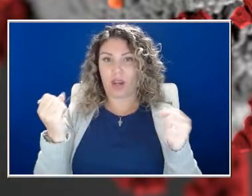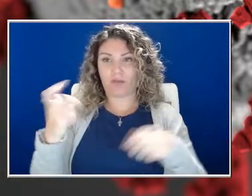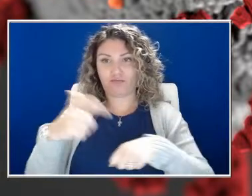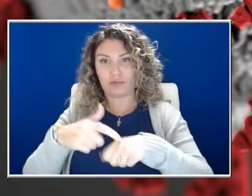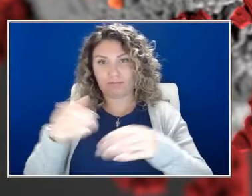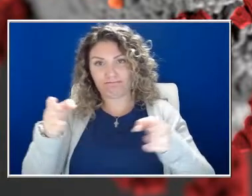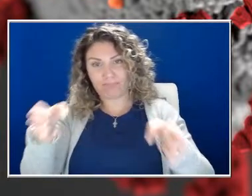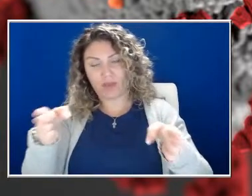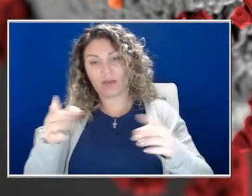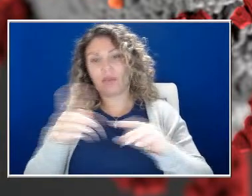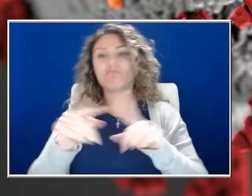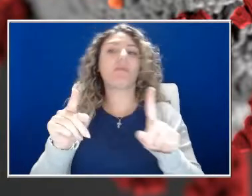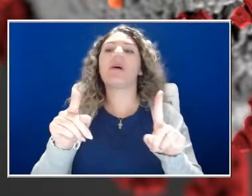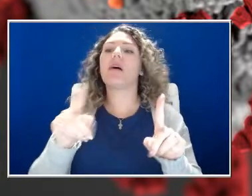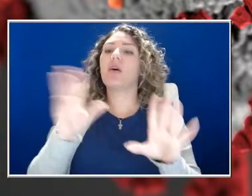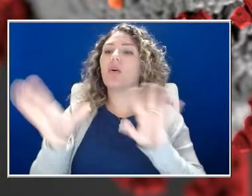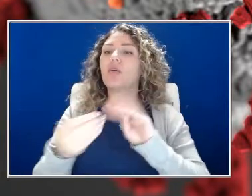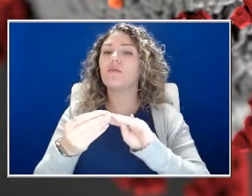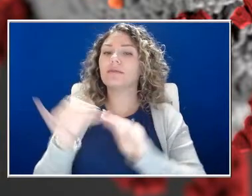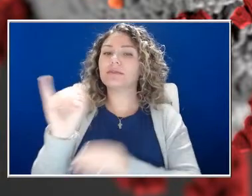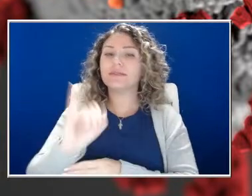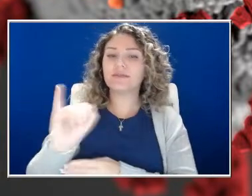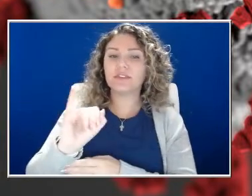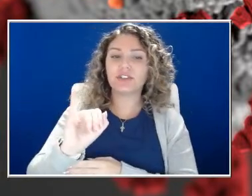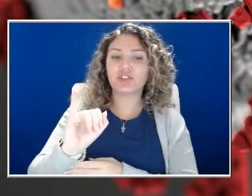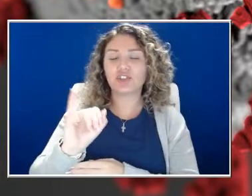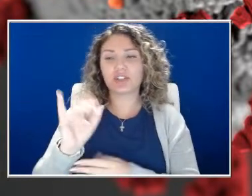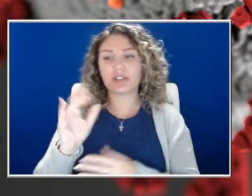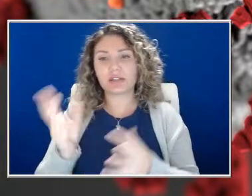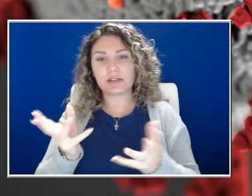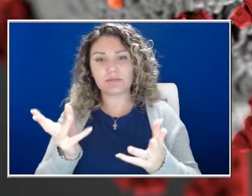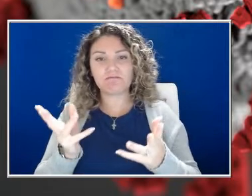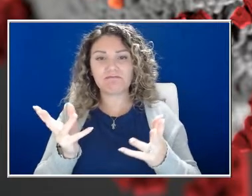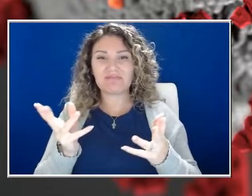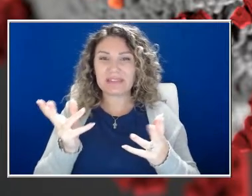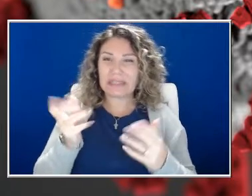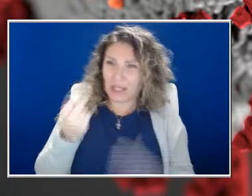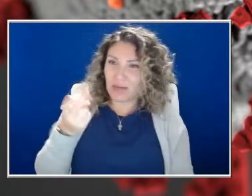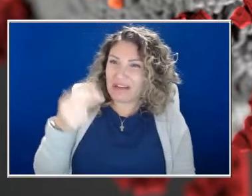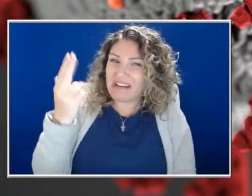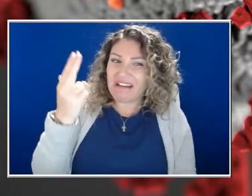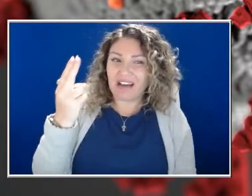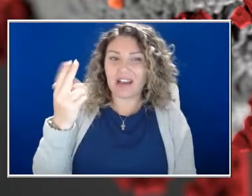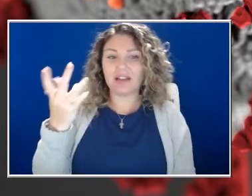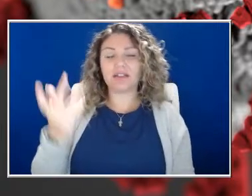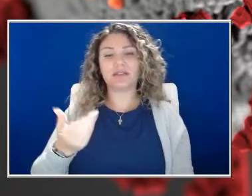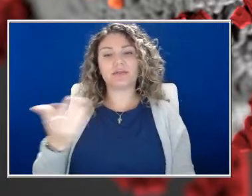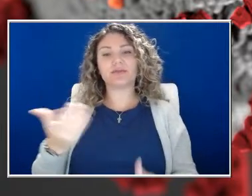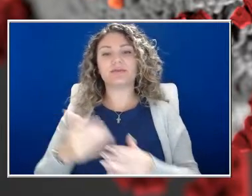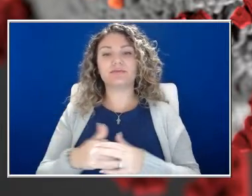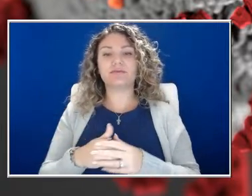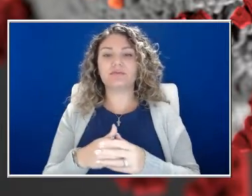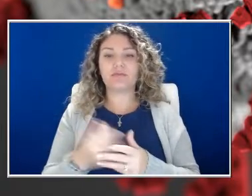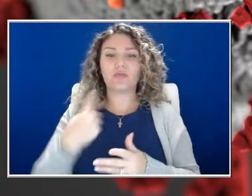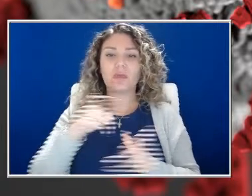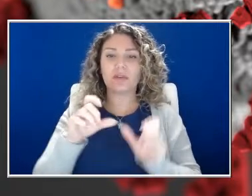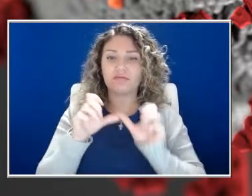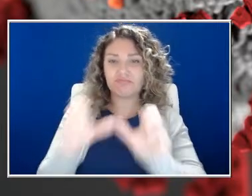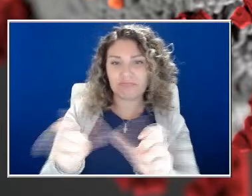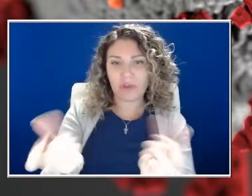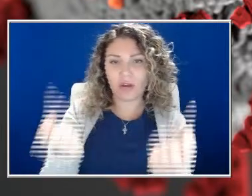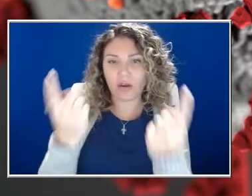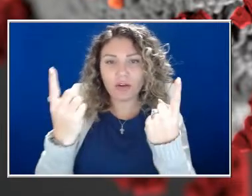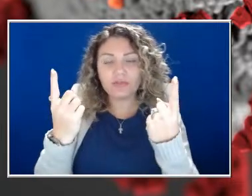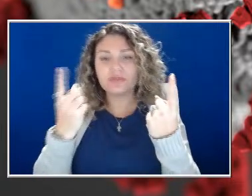overall, our infections continue to be fairly high. And we continue to understand, though, that